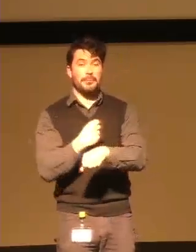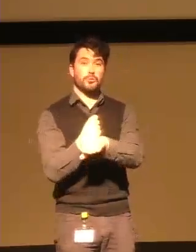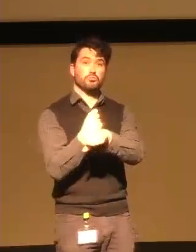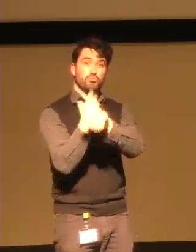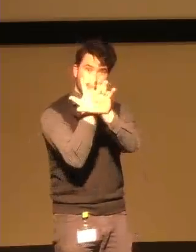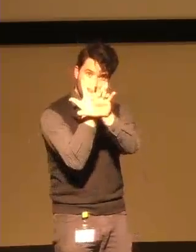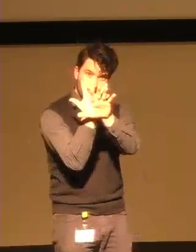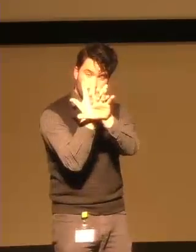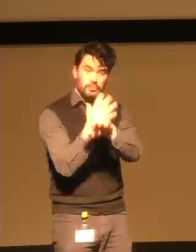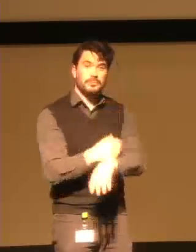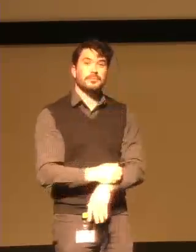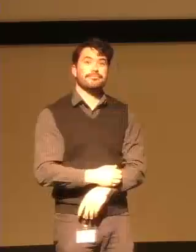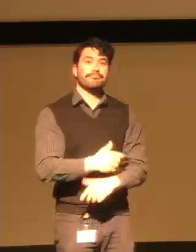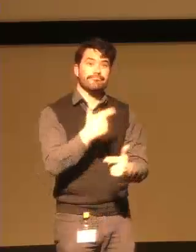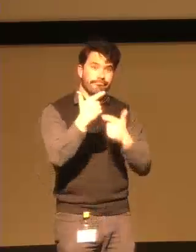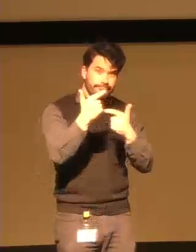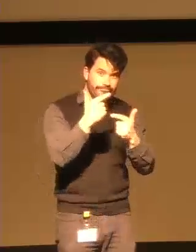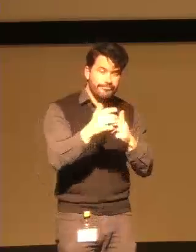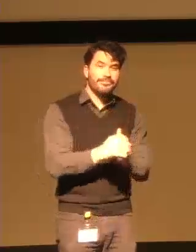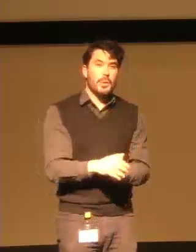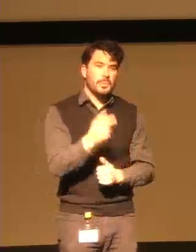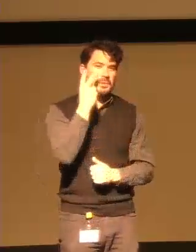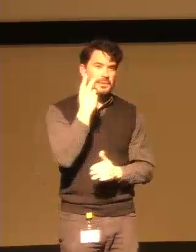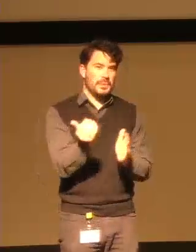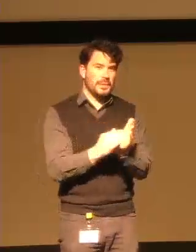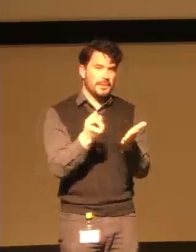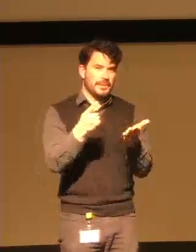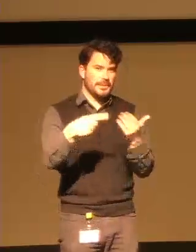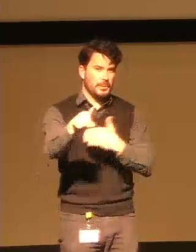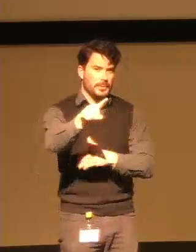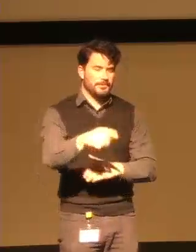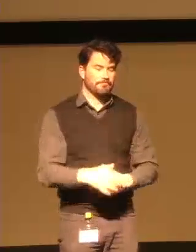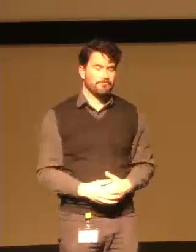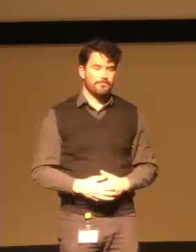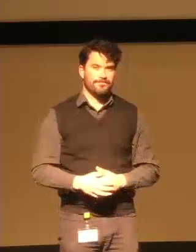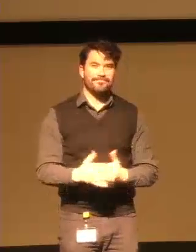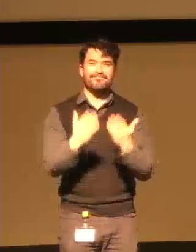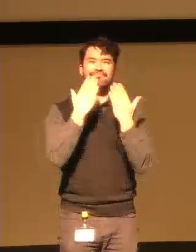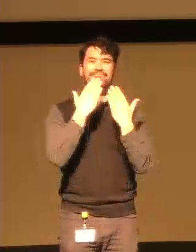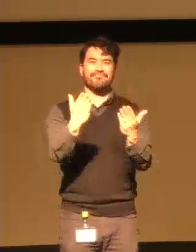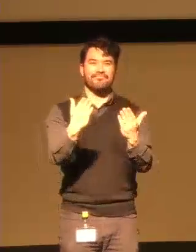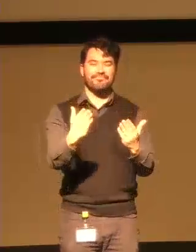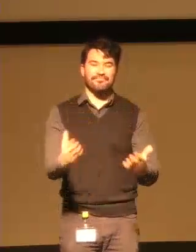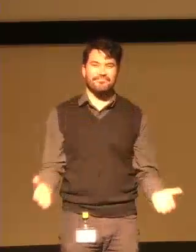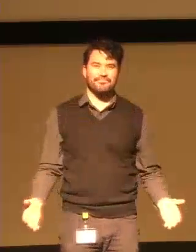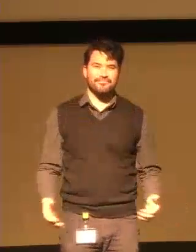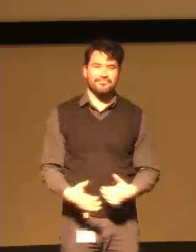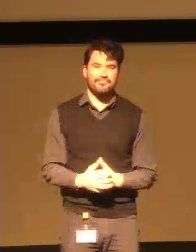and we'll see you again next week. Thank you.